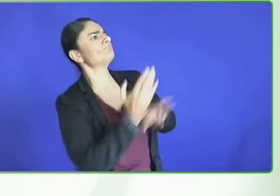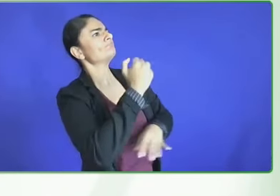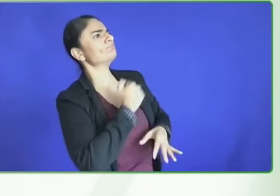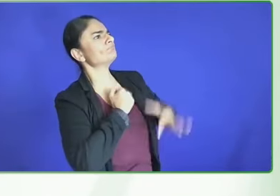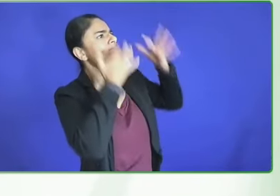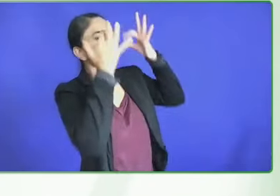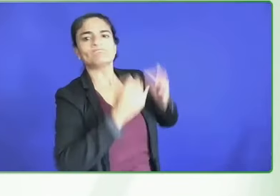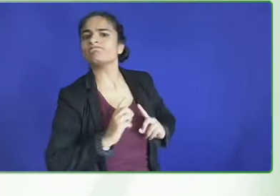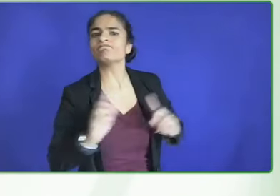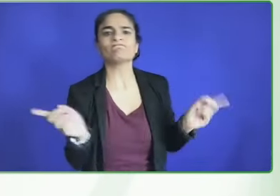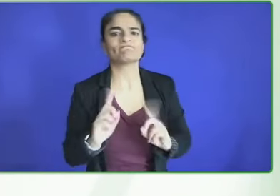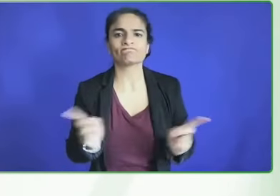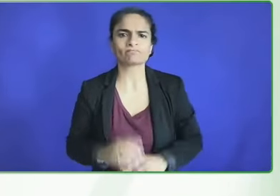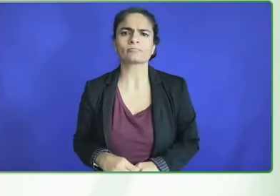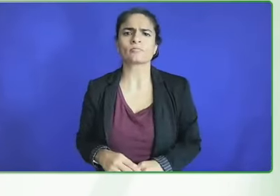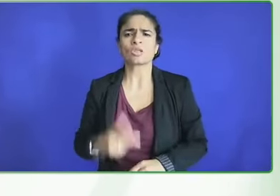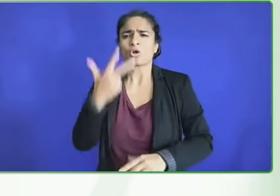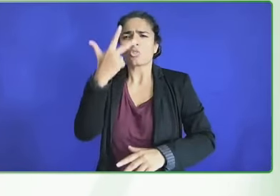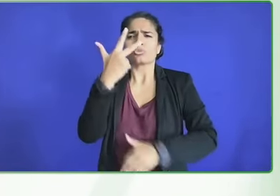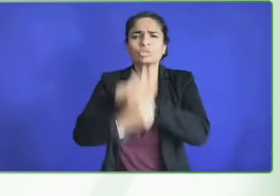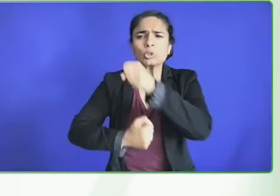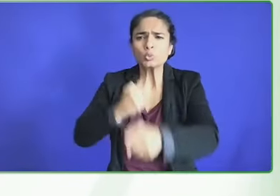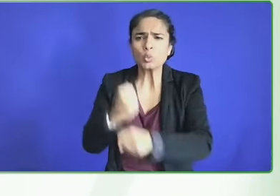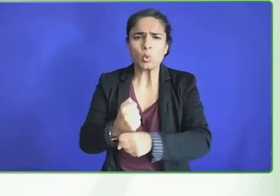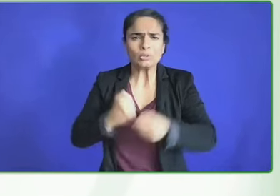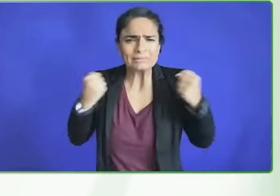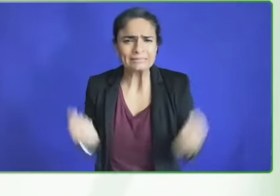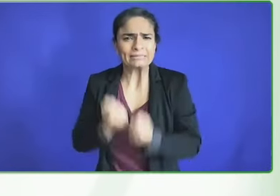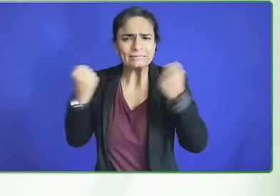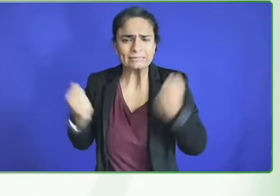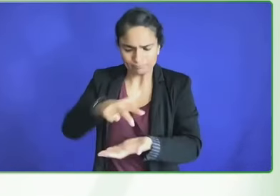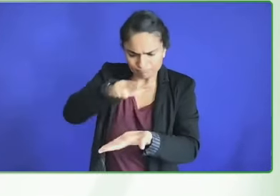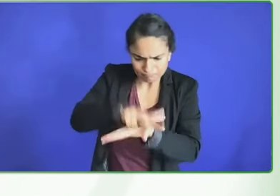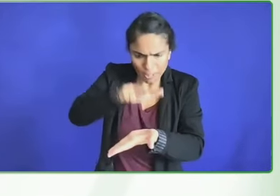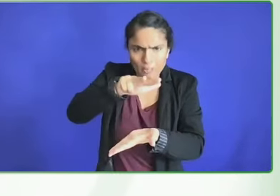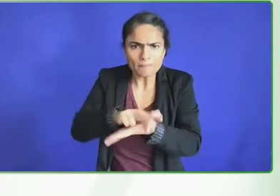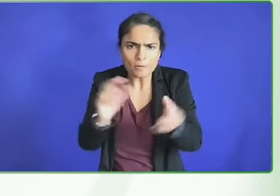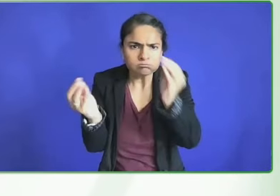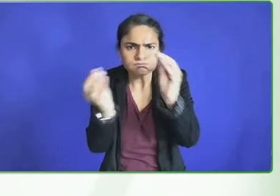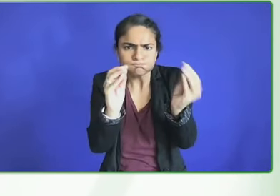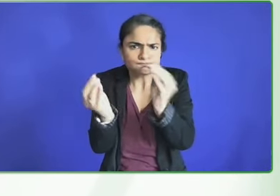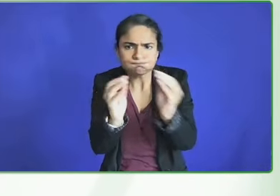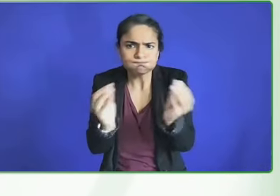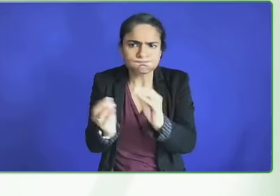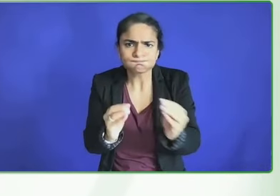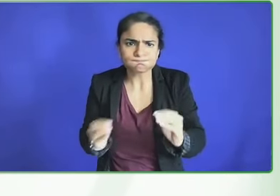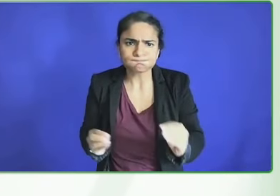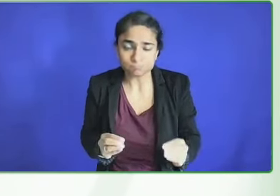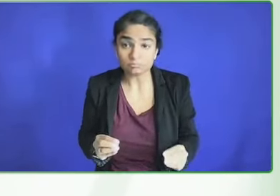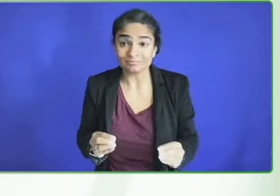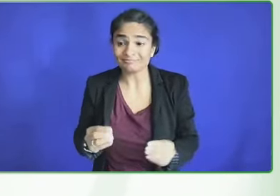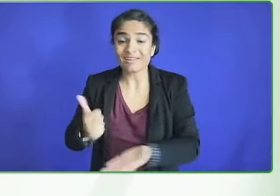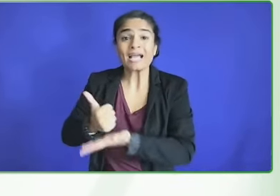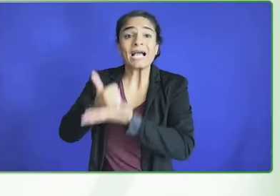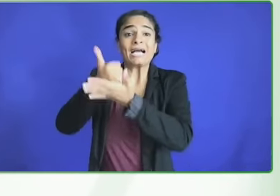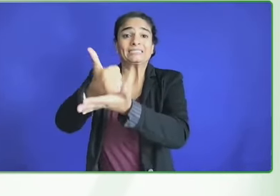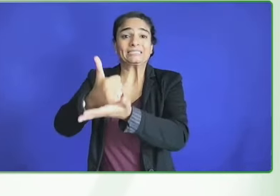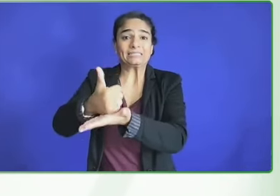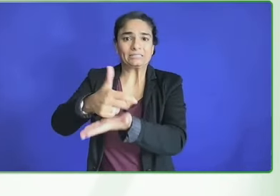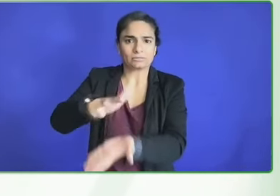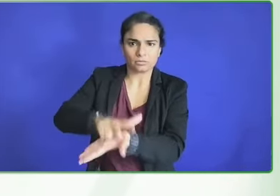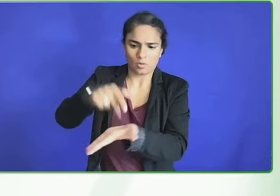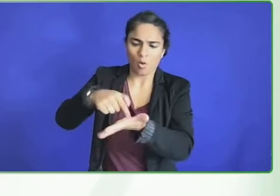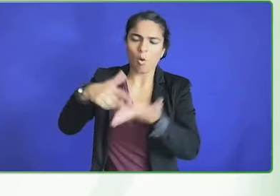give people experiencing diminished capacity greater power to direct the course of their own lives in